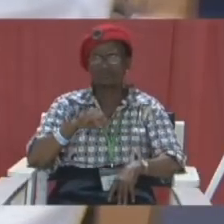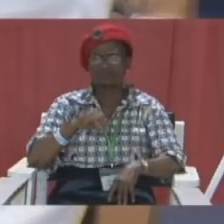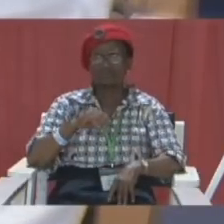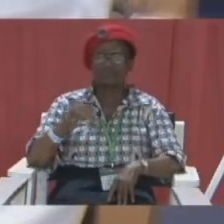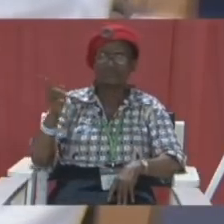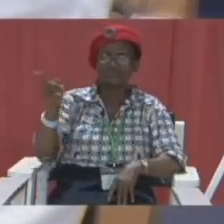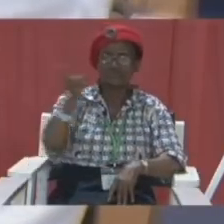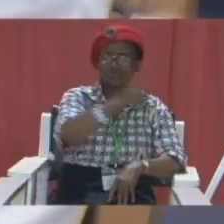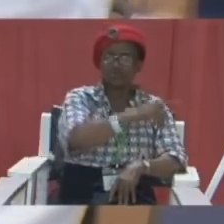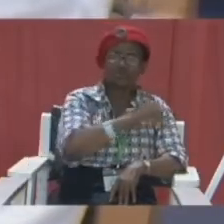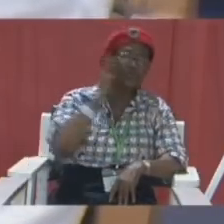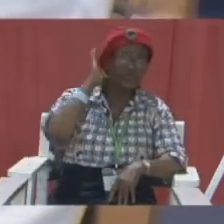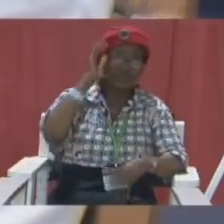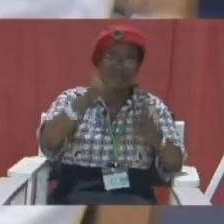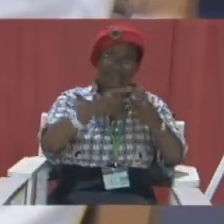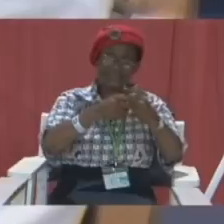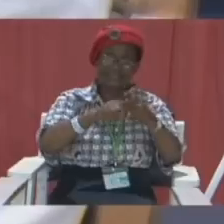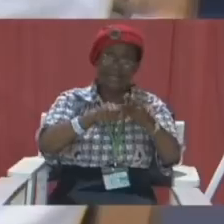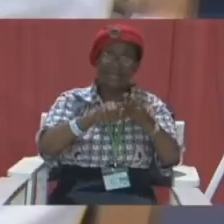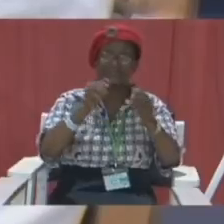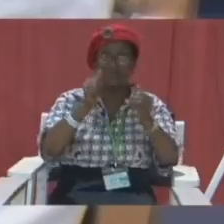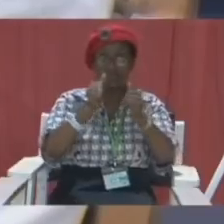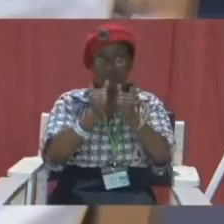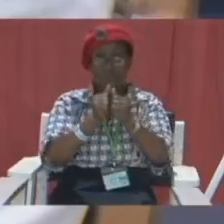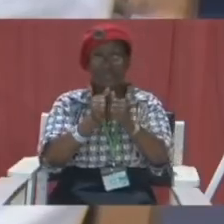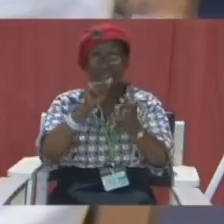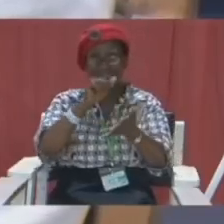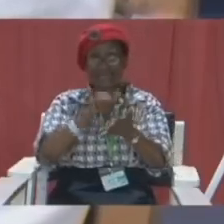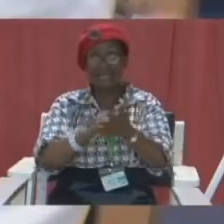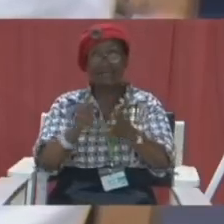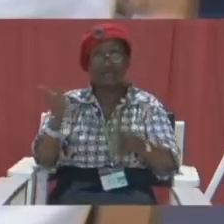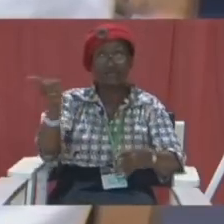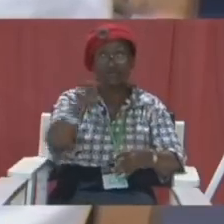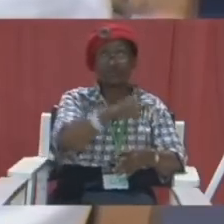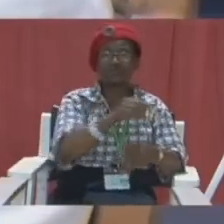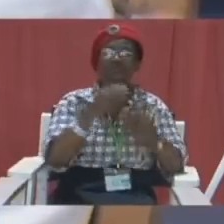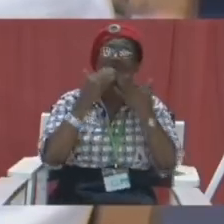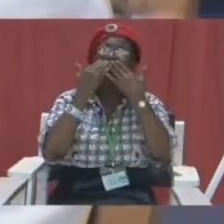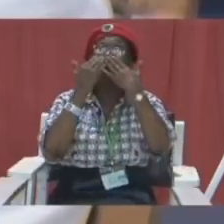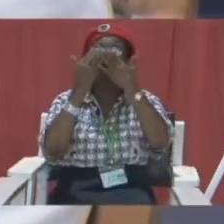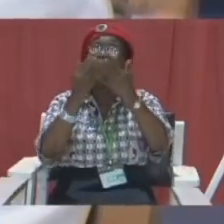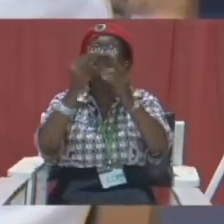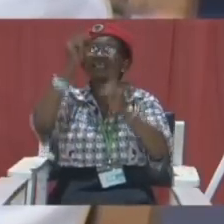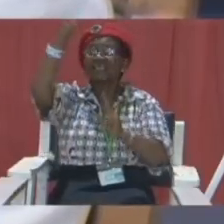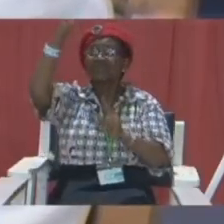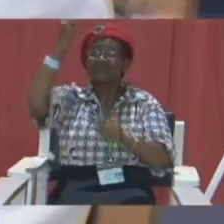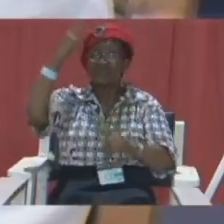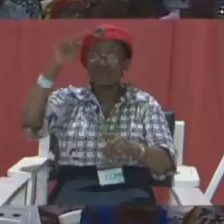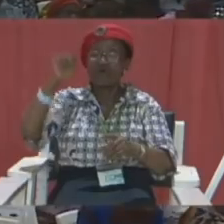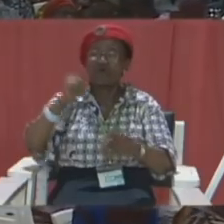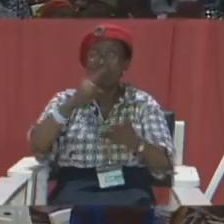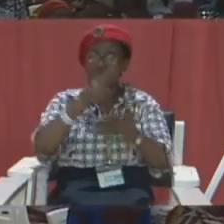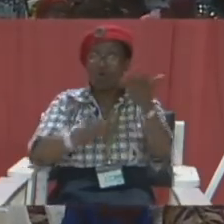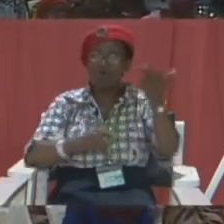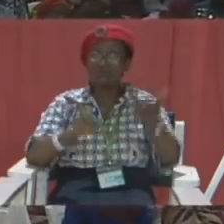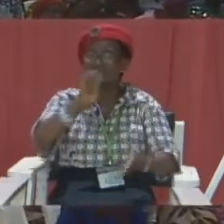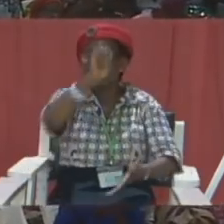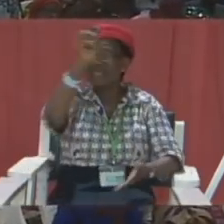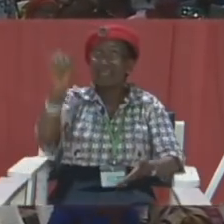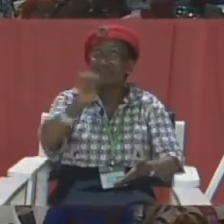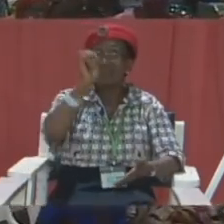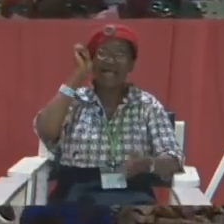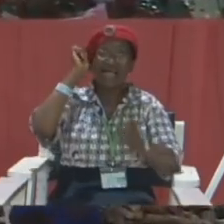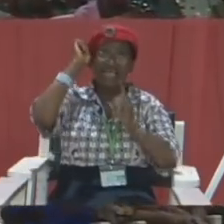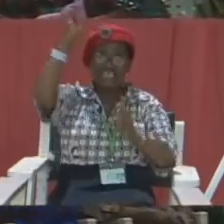start with that. You thank him for whatever he had already done for you. And then